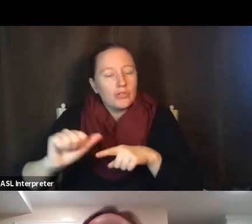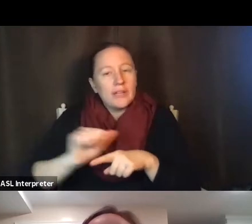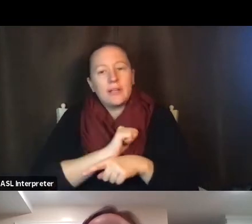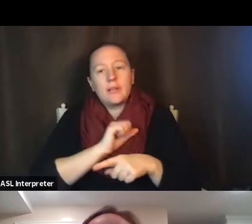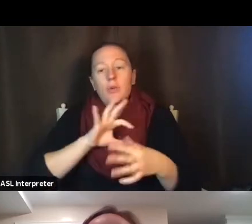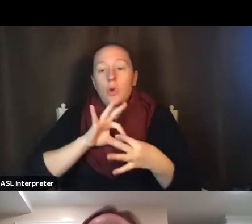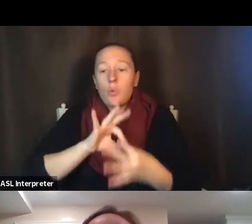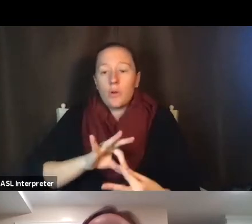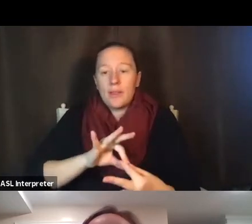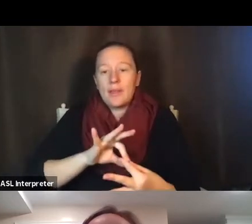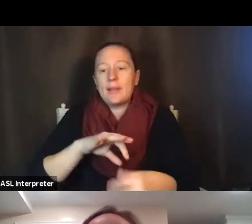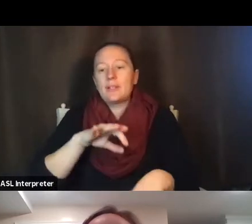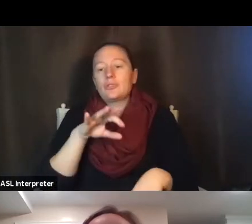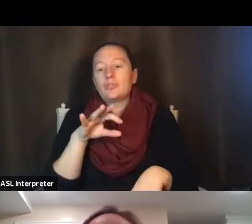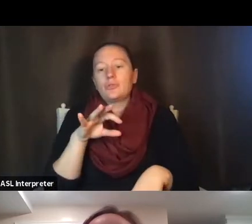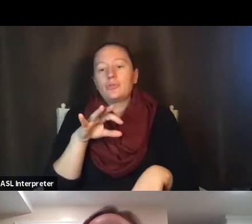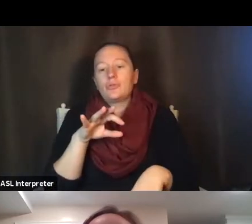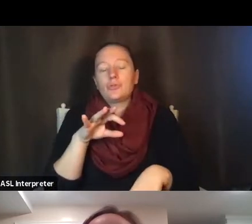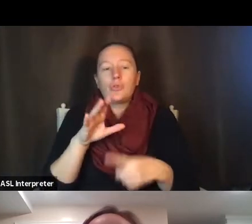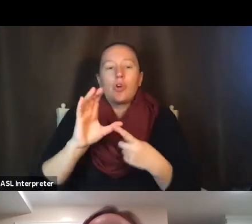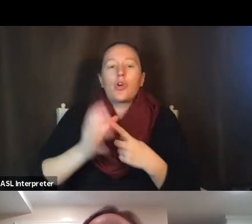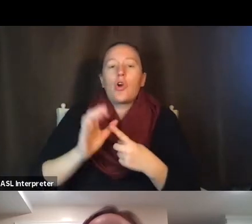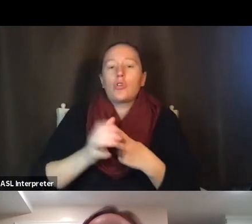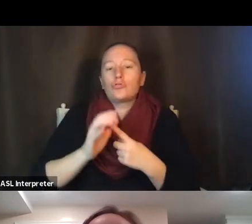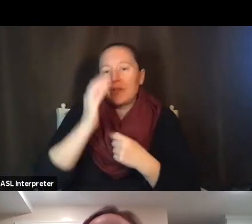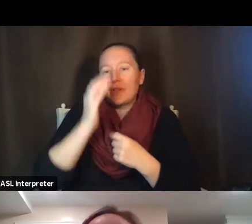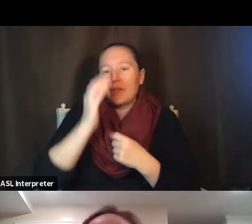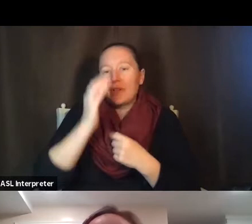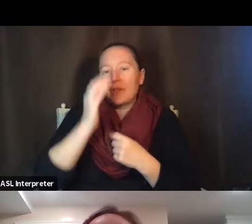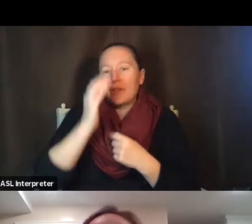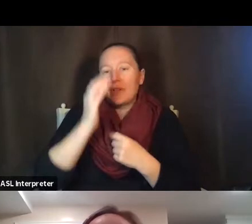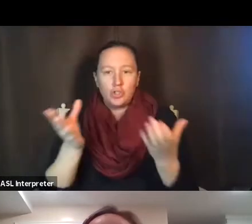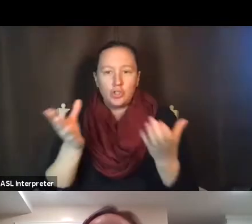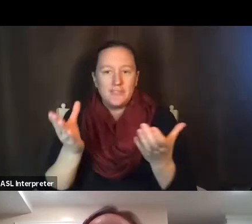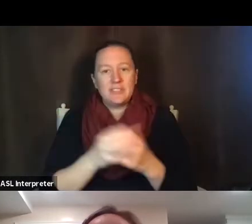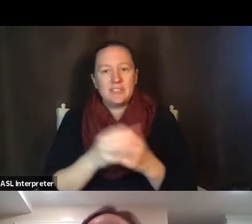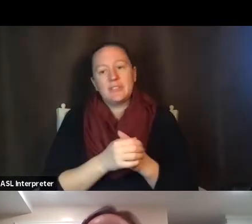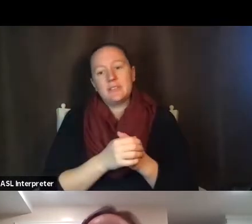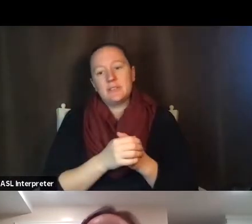related to having culturally relevant services and care,